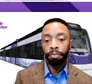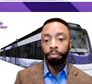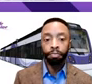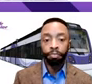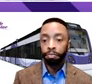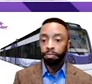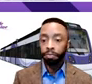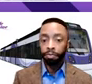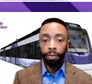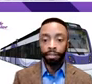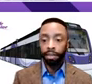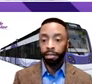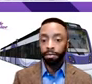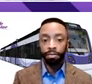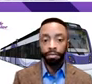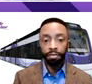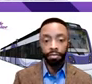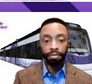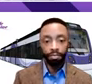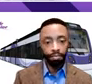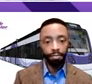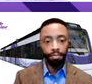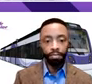before. Next slide.